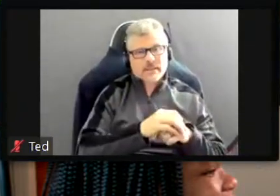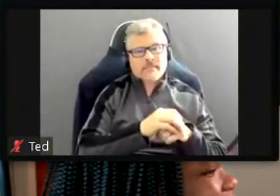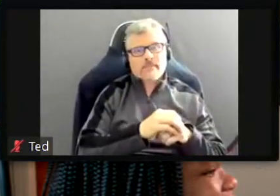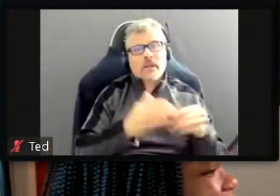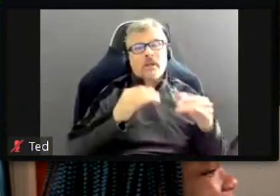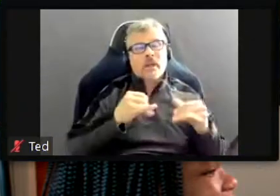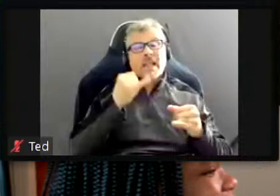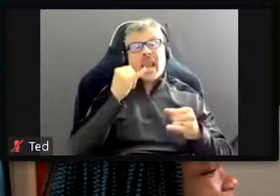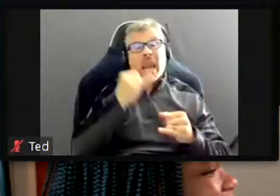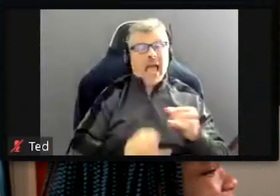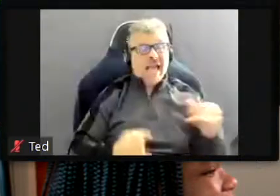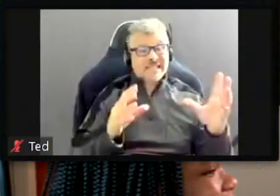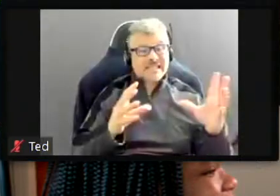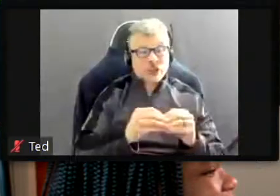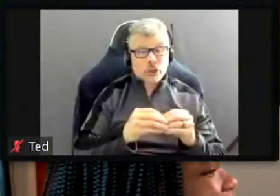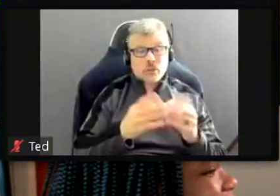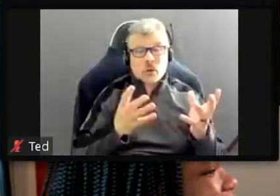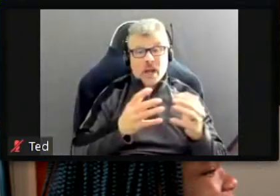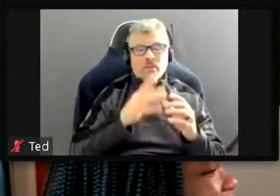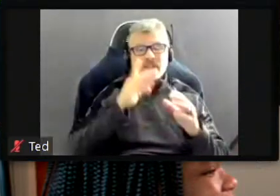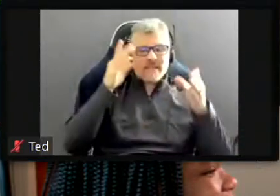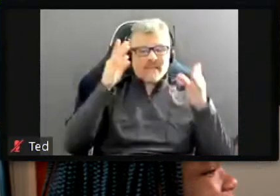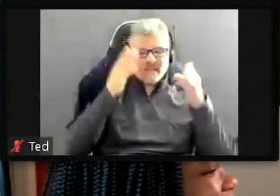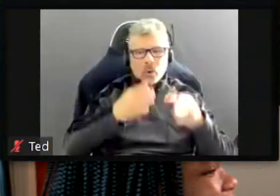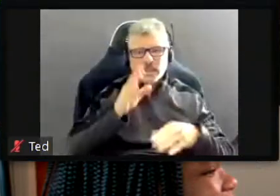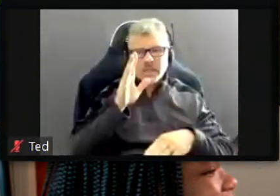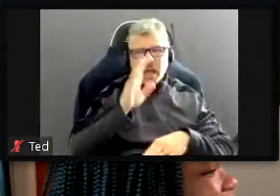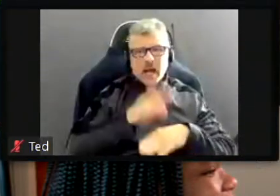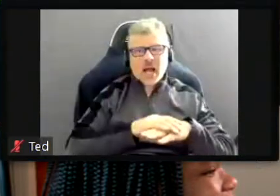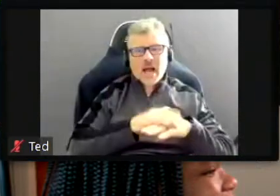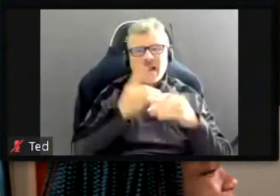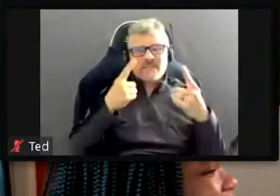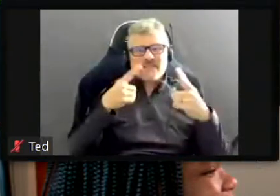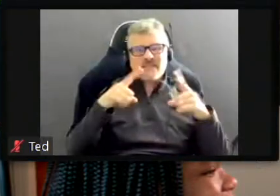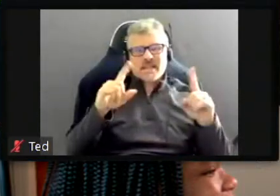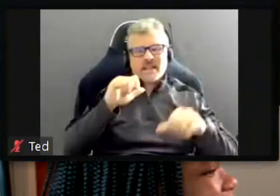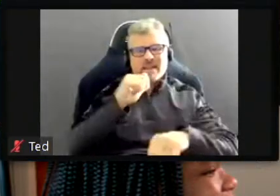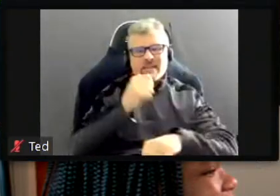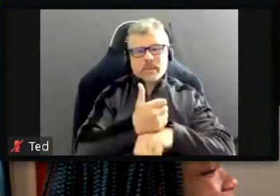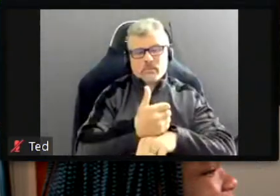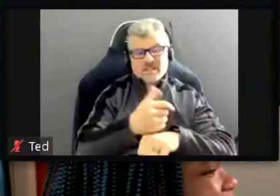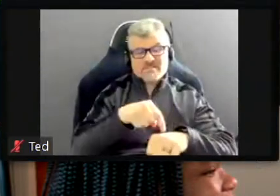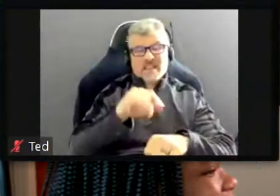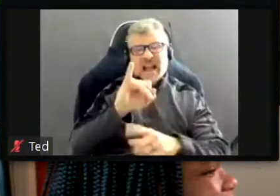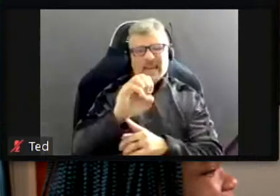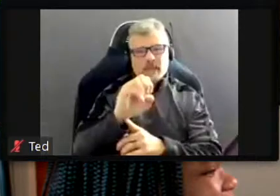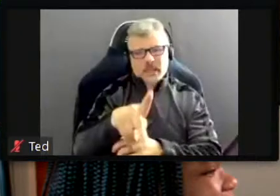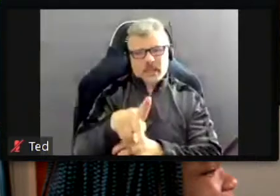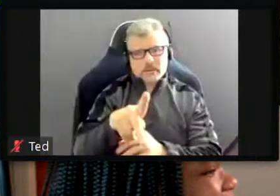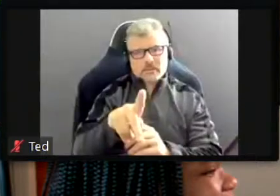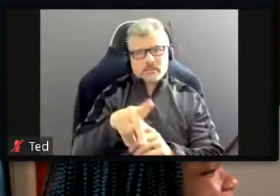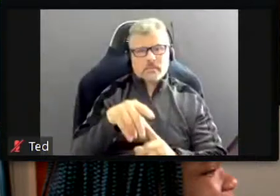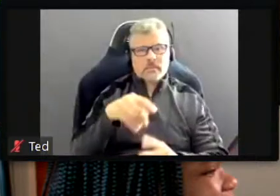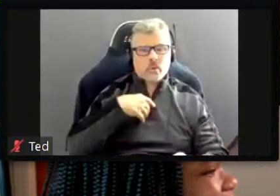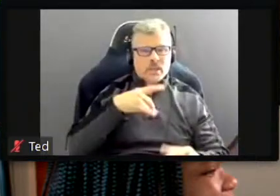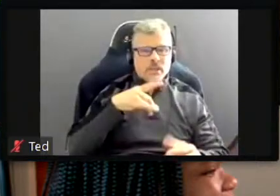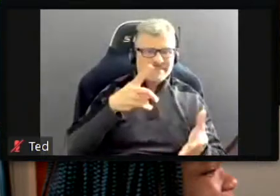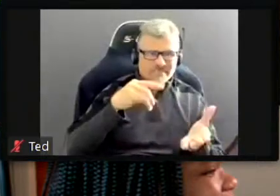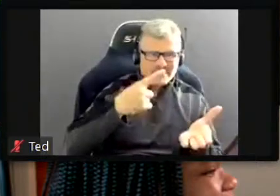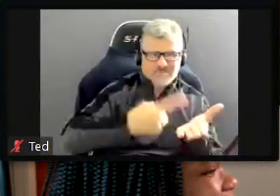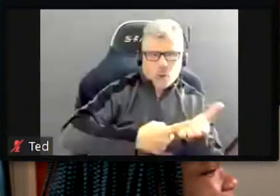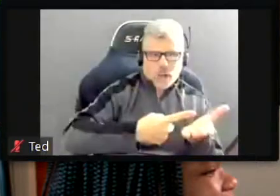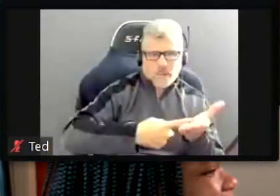last session really focused on effective implementation of IEPs. So we talked about the